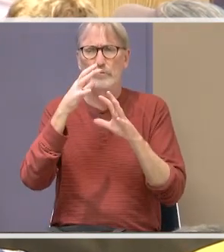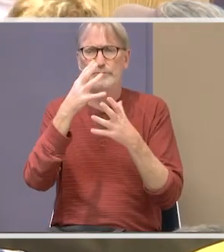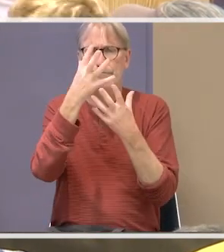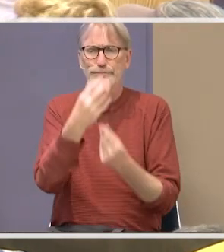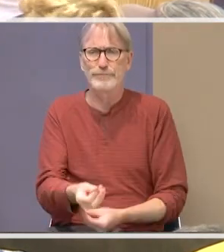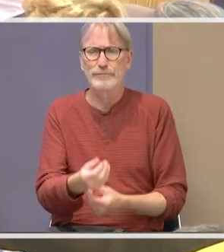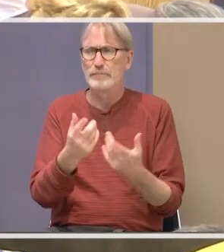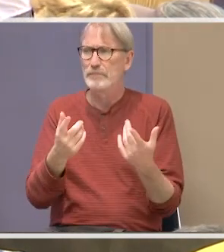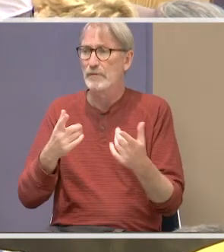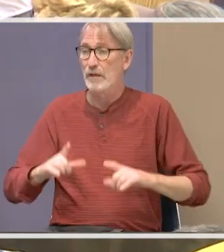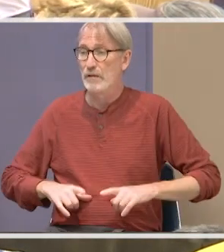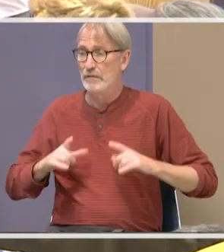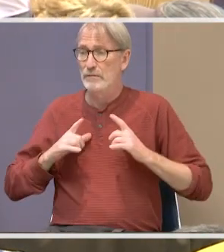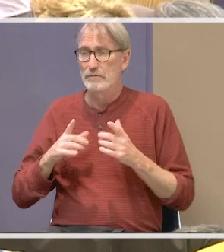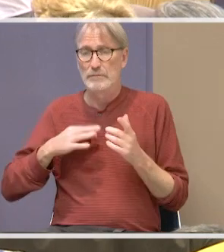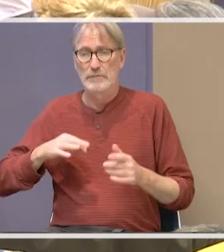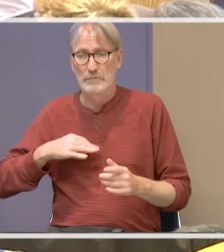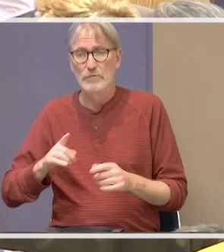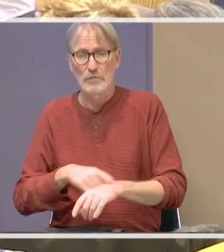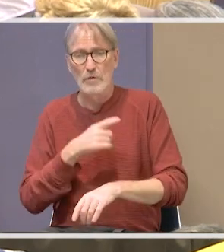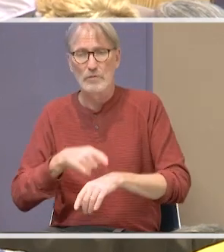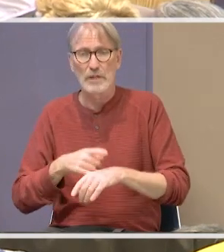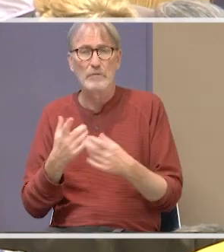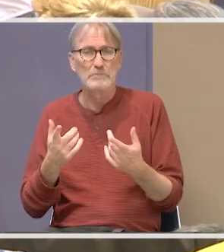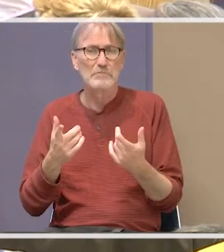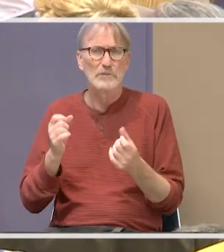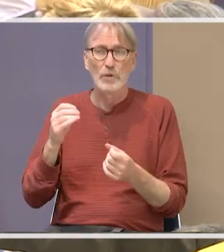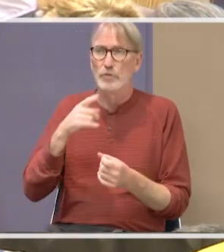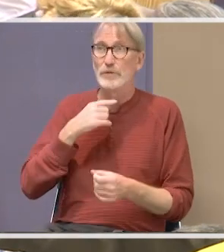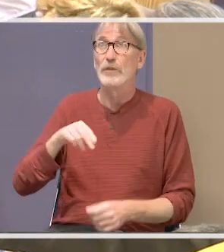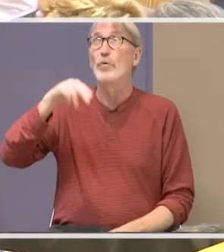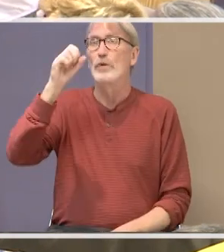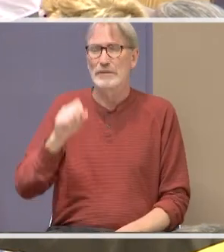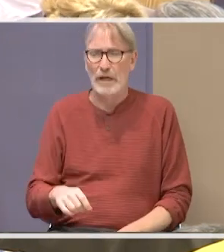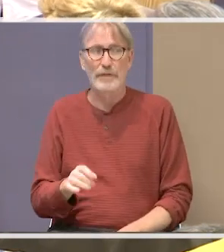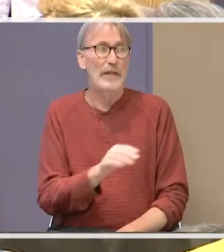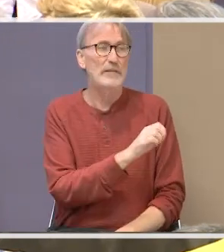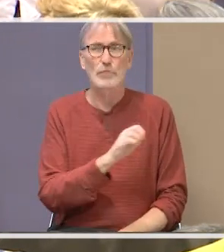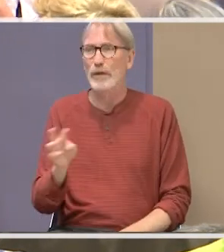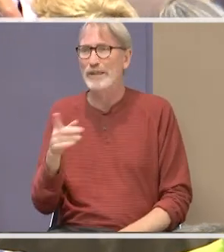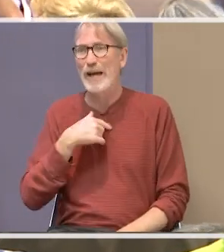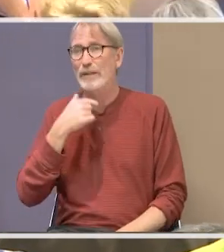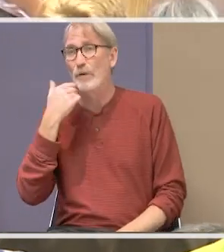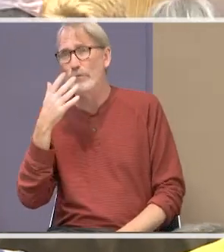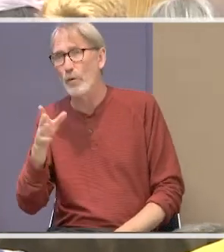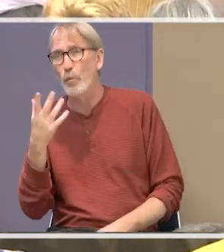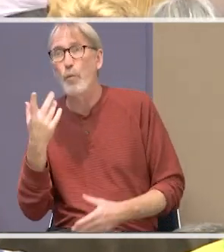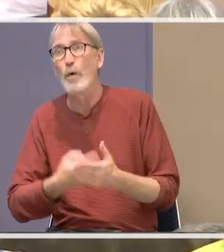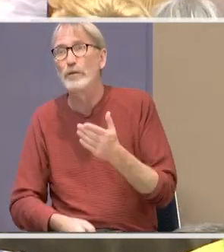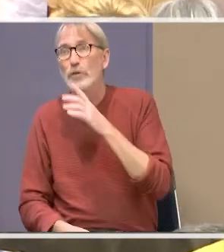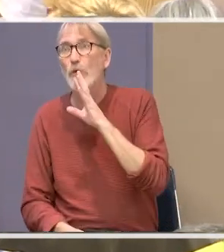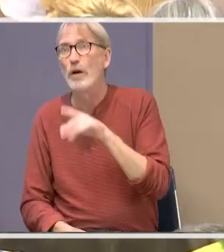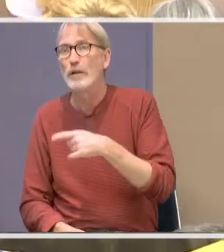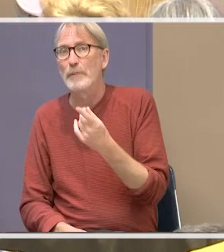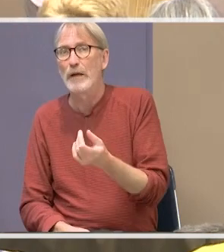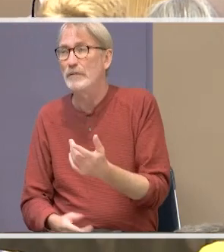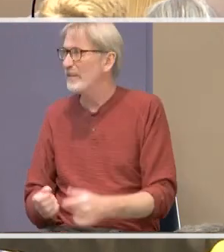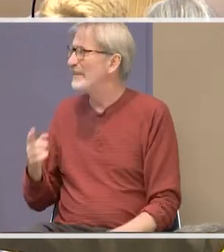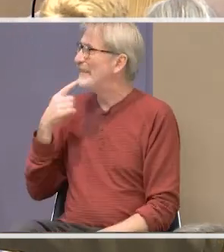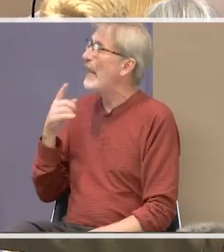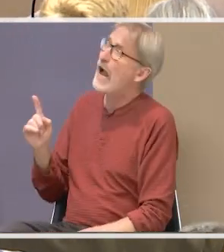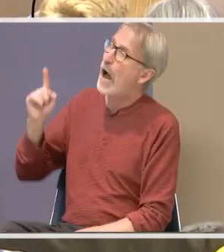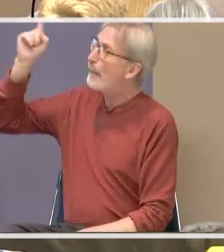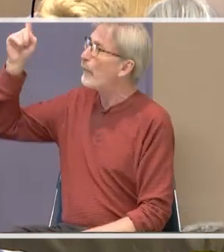that I've lived in Pittsburgh long enough that when you say north, south, east, west, I don't know what way you're talking about. I say up and